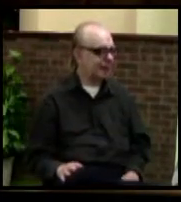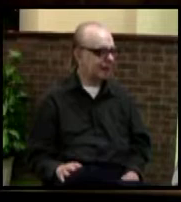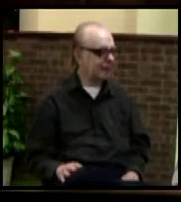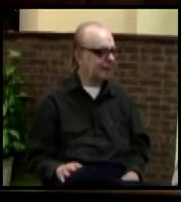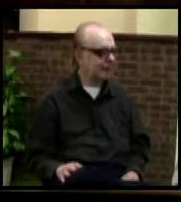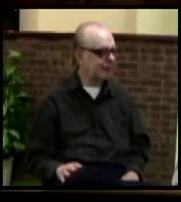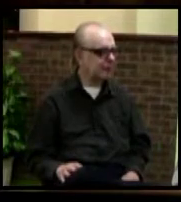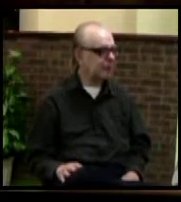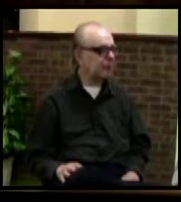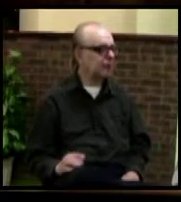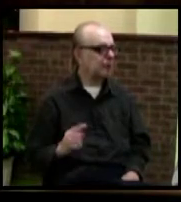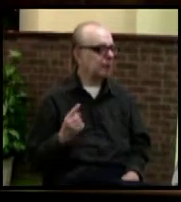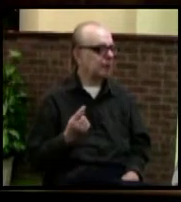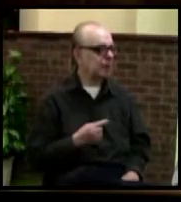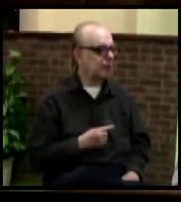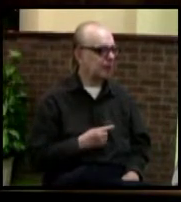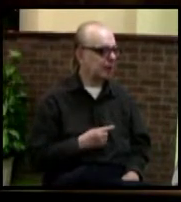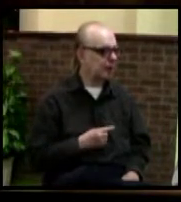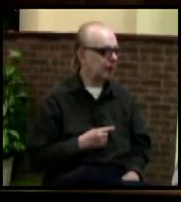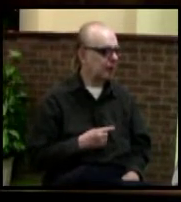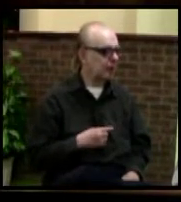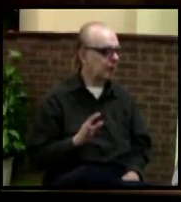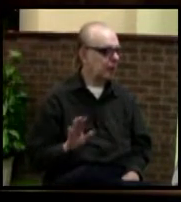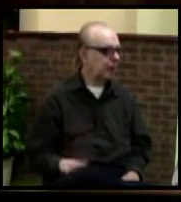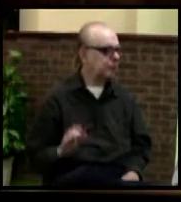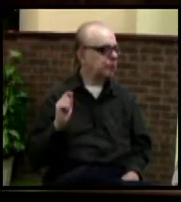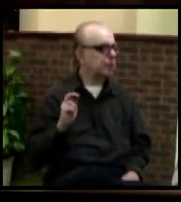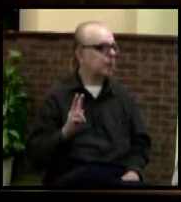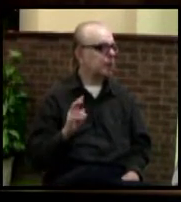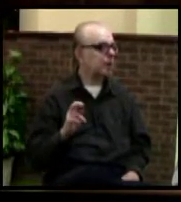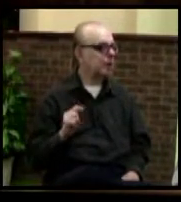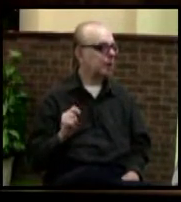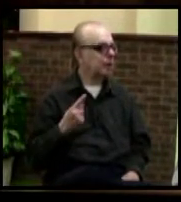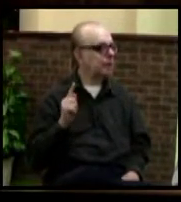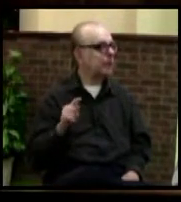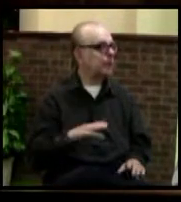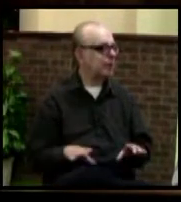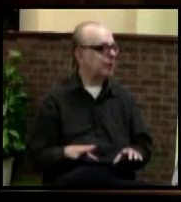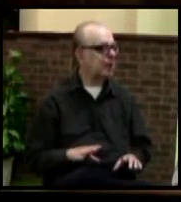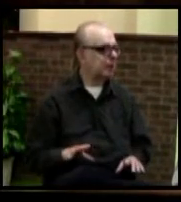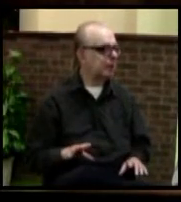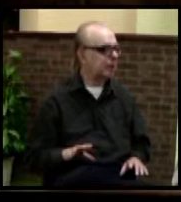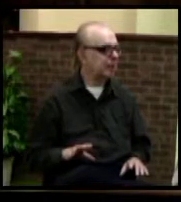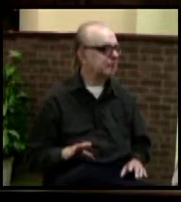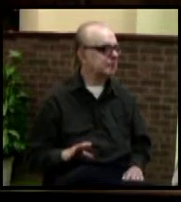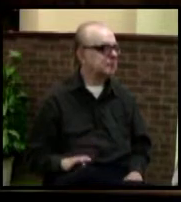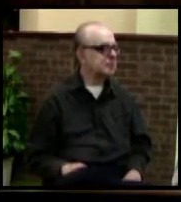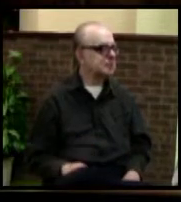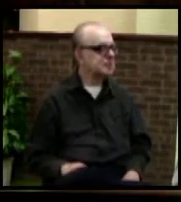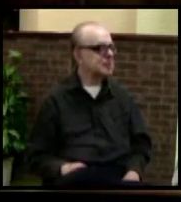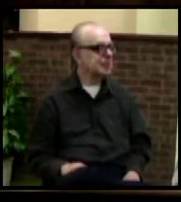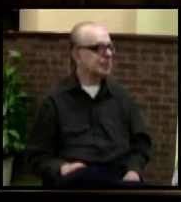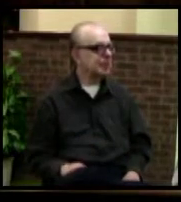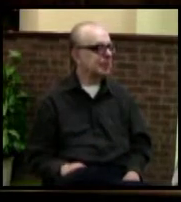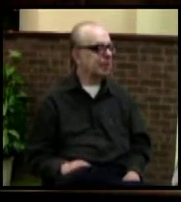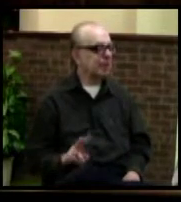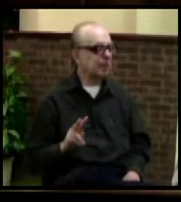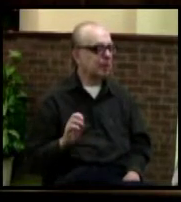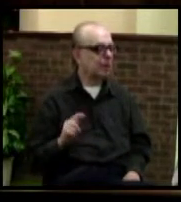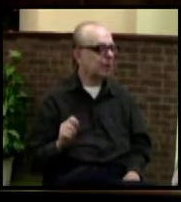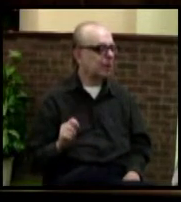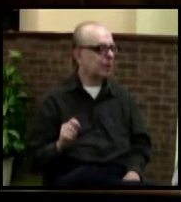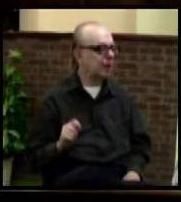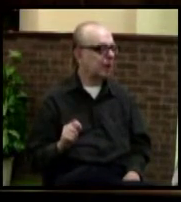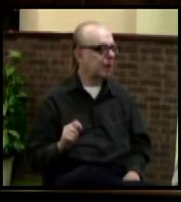And so we went there and took the dog to the vet to treat the dog for the fleas. And the